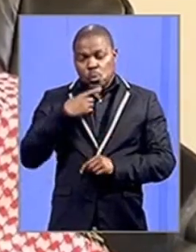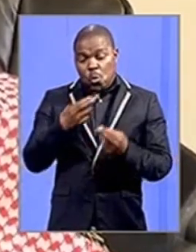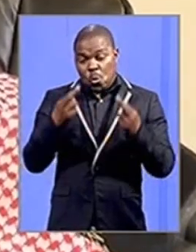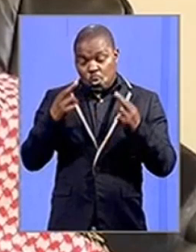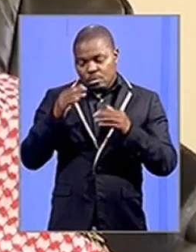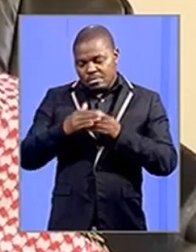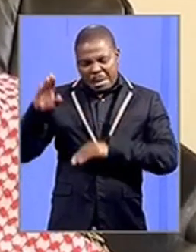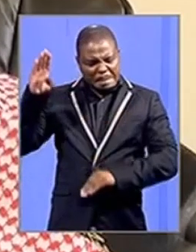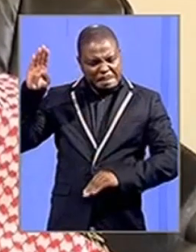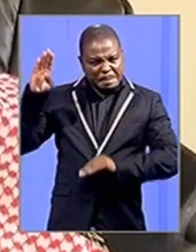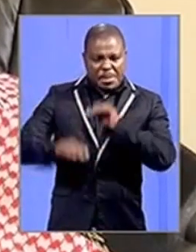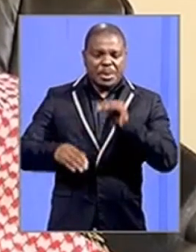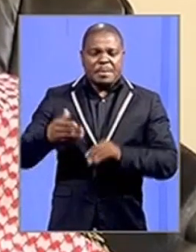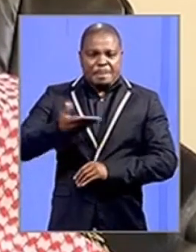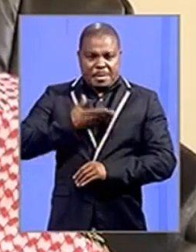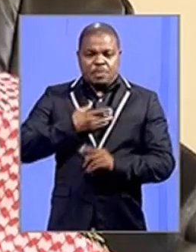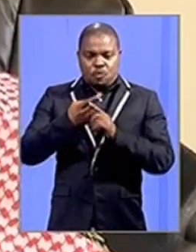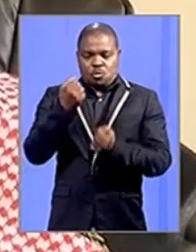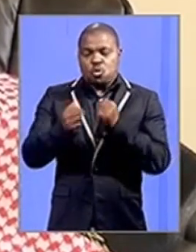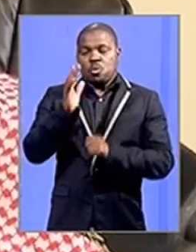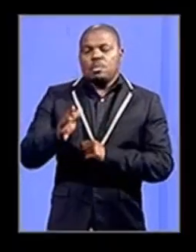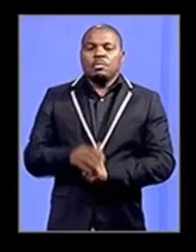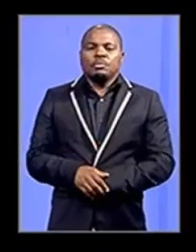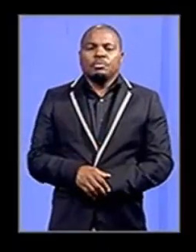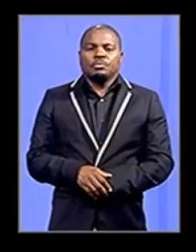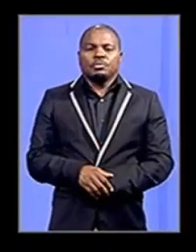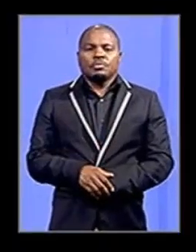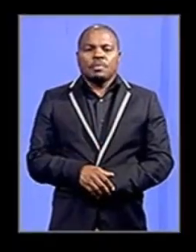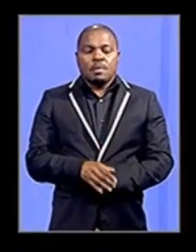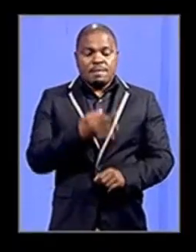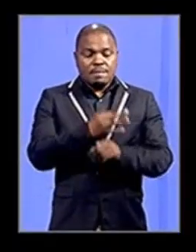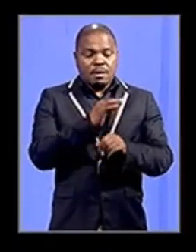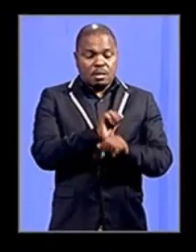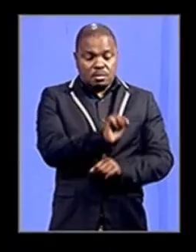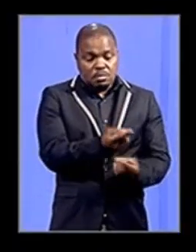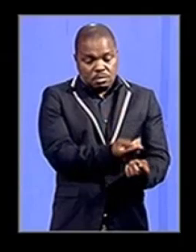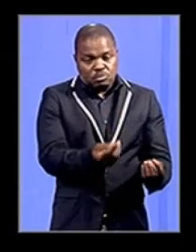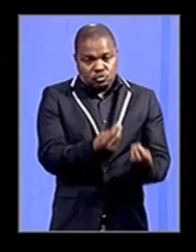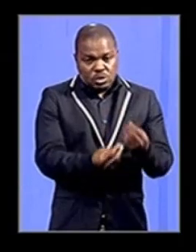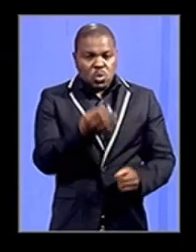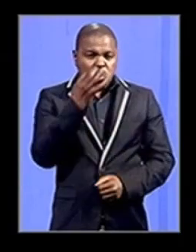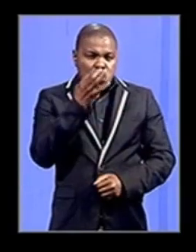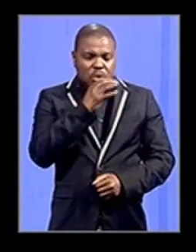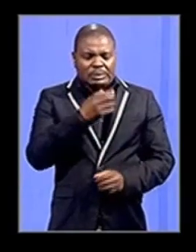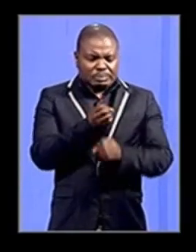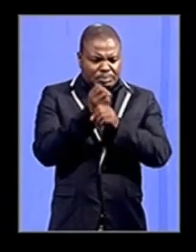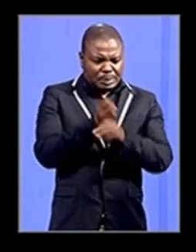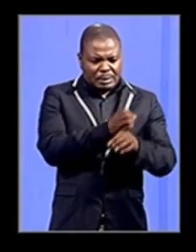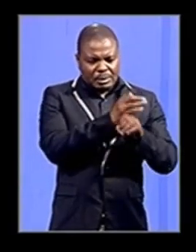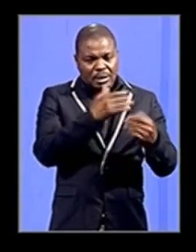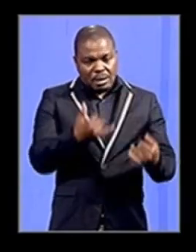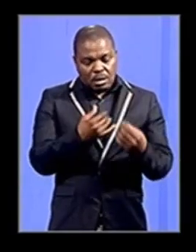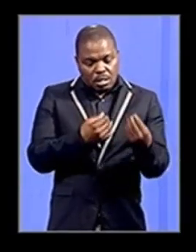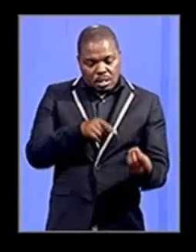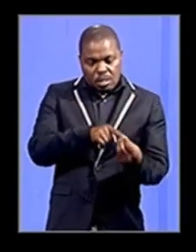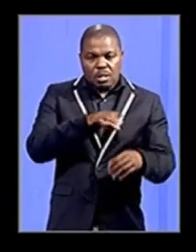harshest sentence available by the court will be able to assist them. Tatago bana ba o re tiragalo ya go ba betha e amile ngwana wa